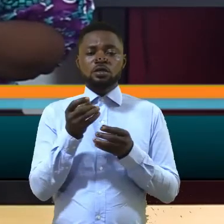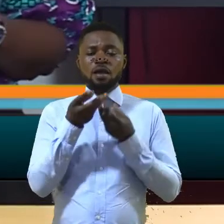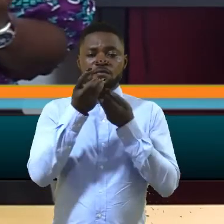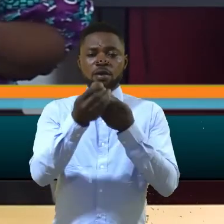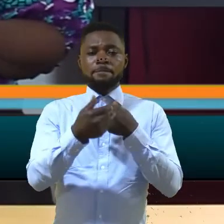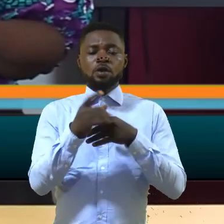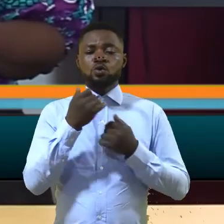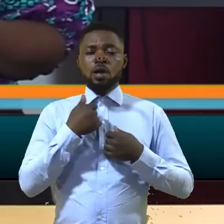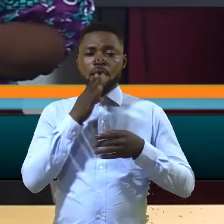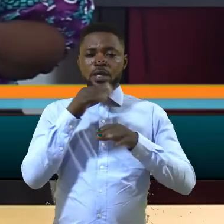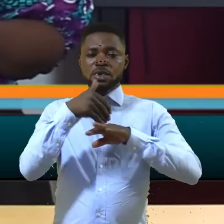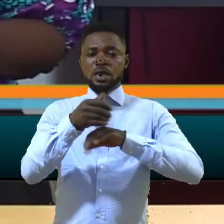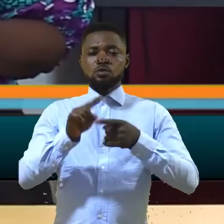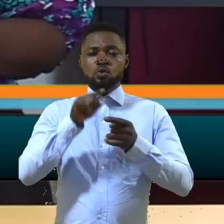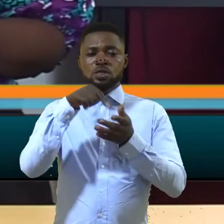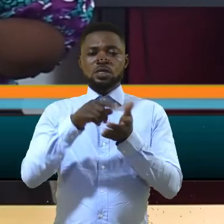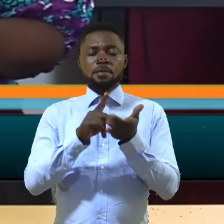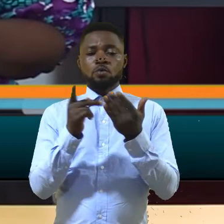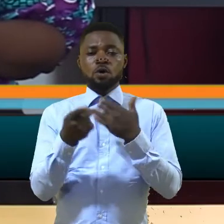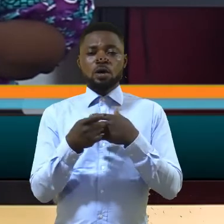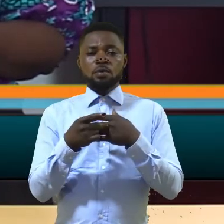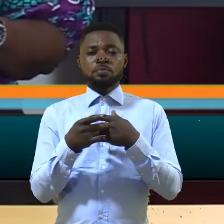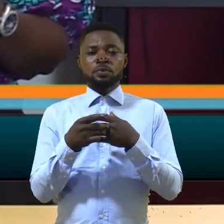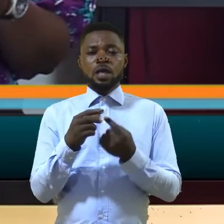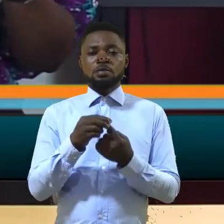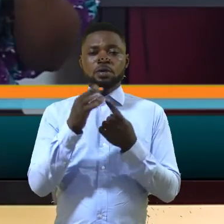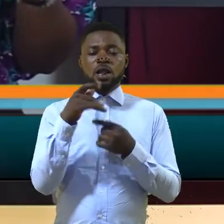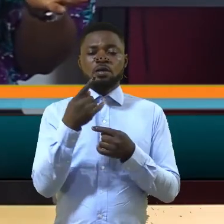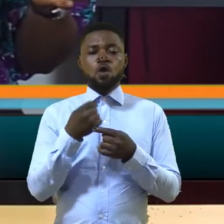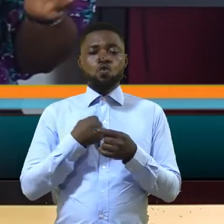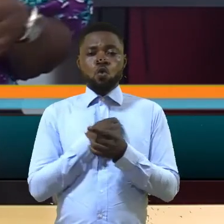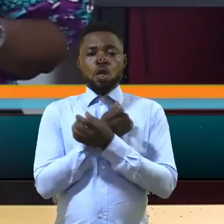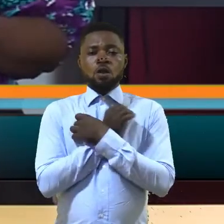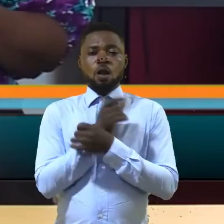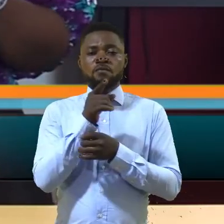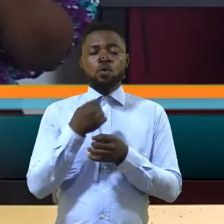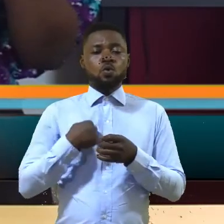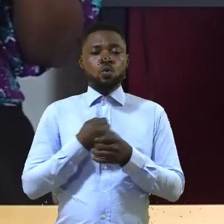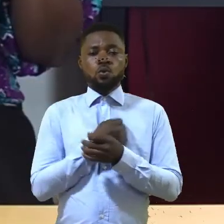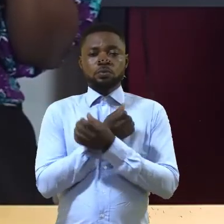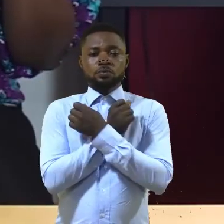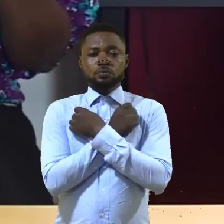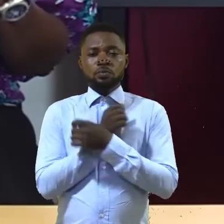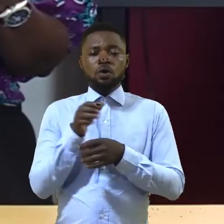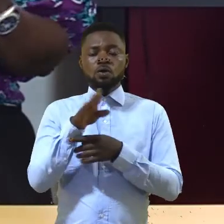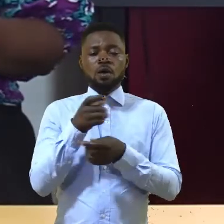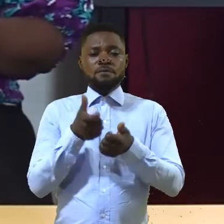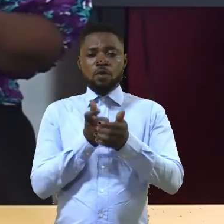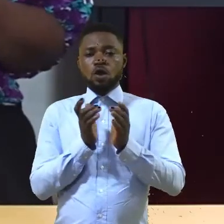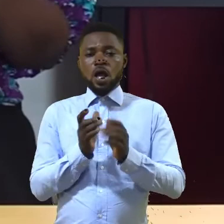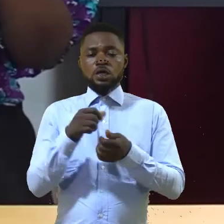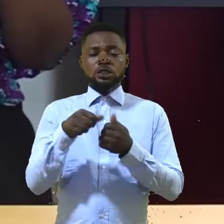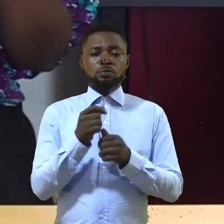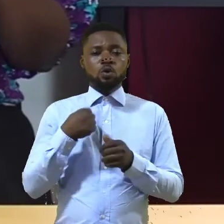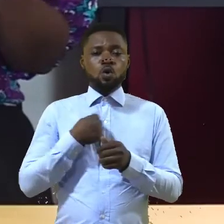feedback you've been sending to this program specifically. We love you. We love your followership. We love